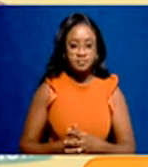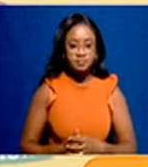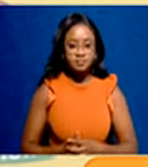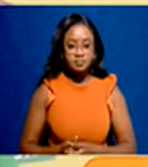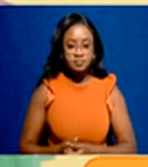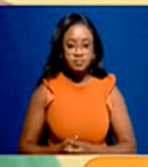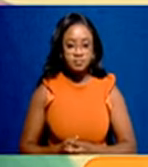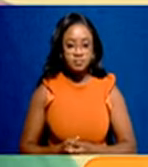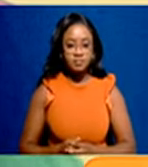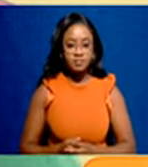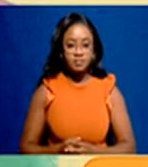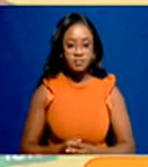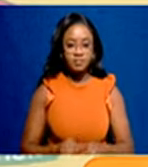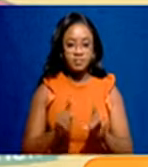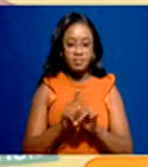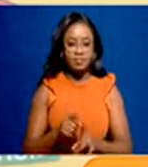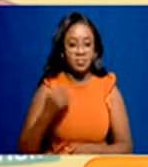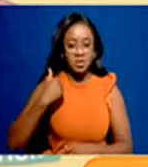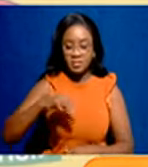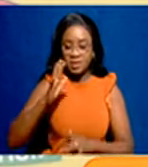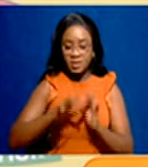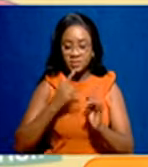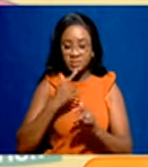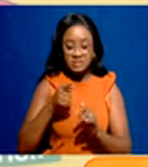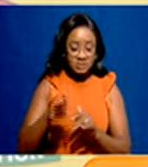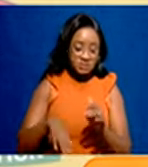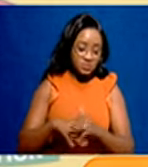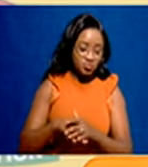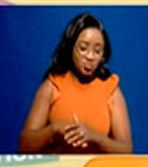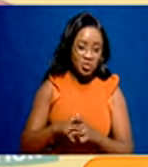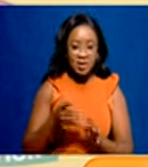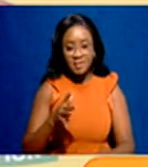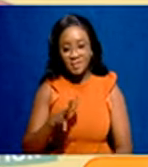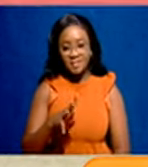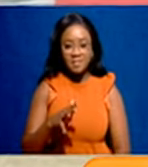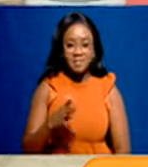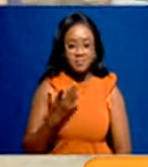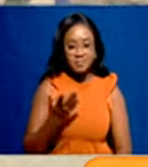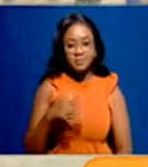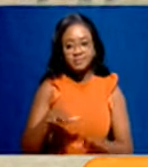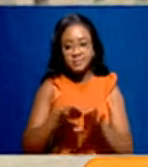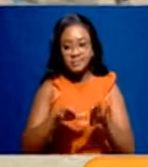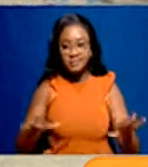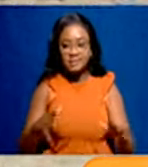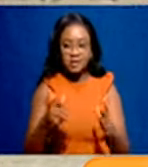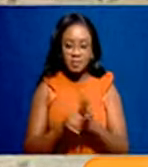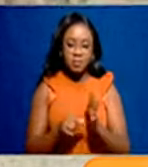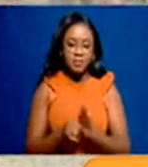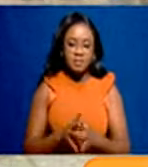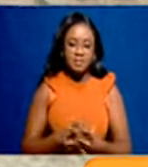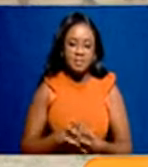pia siwezi sema si mpira lakini ni labda ni kimbinu.